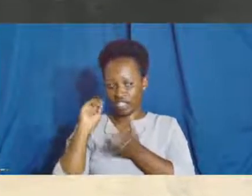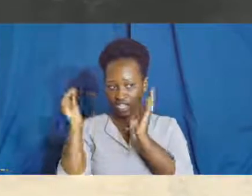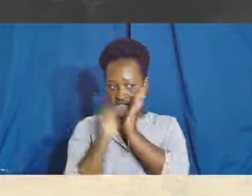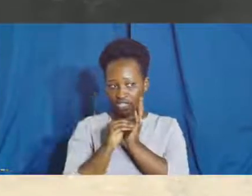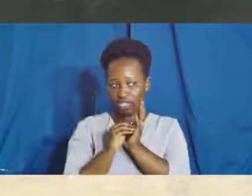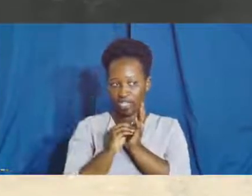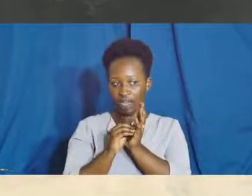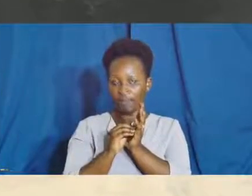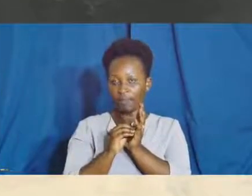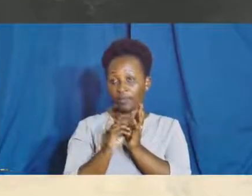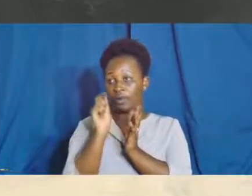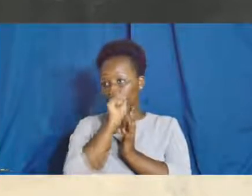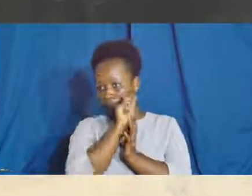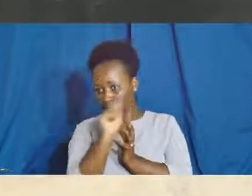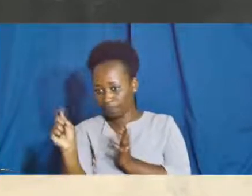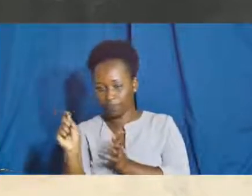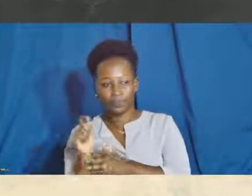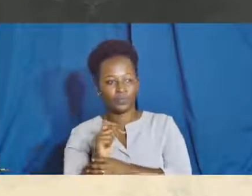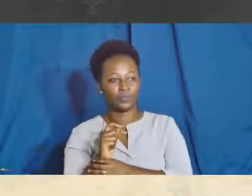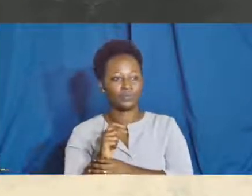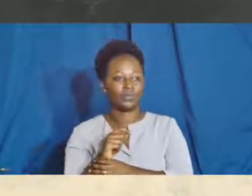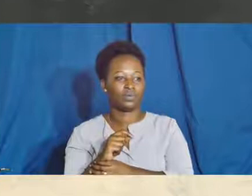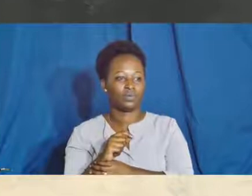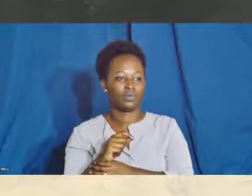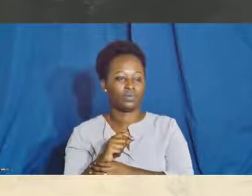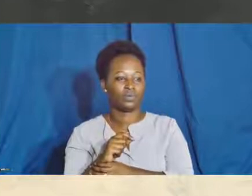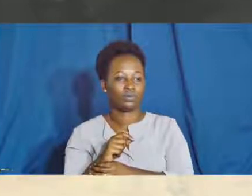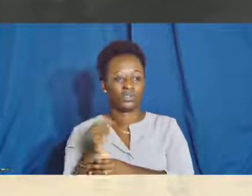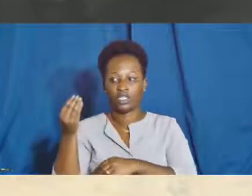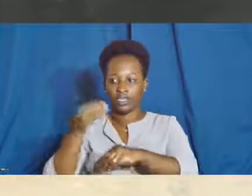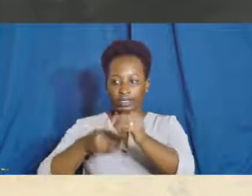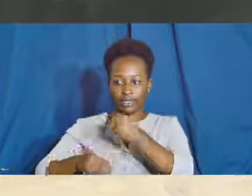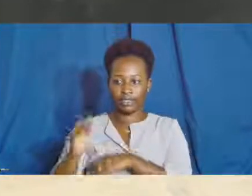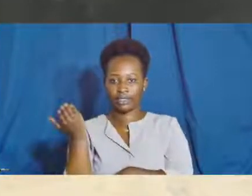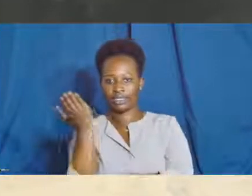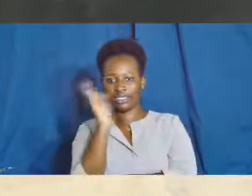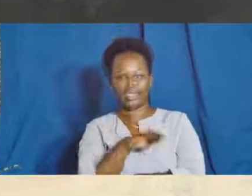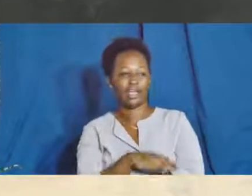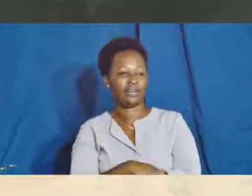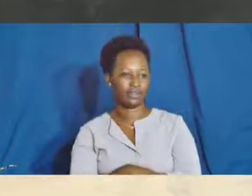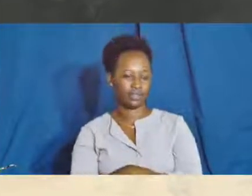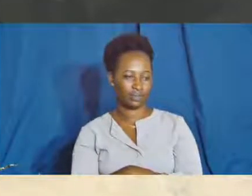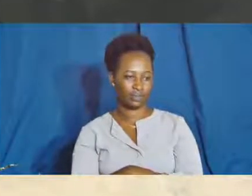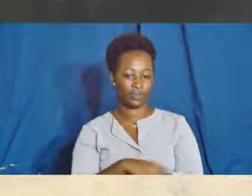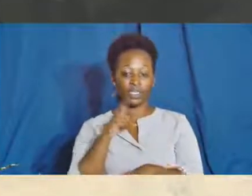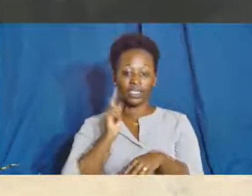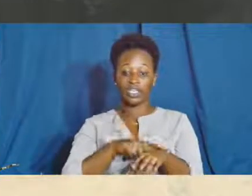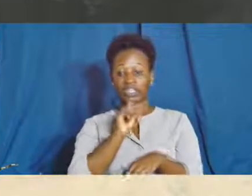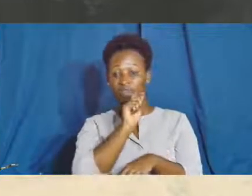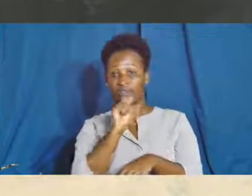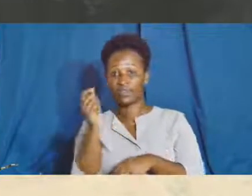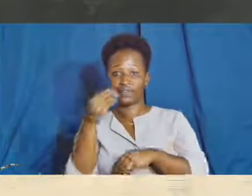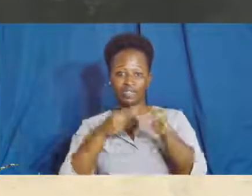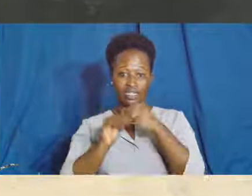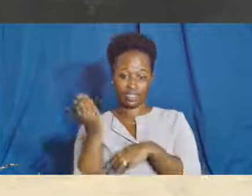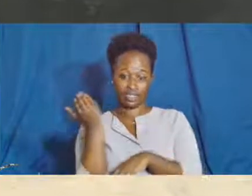means subtraction. Less sales returns. When you subtract sales